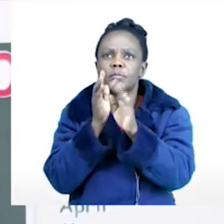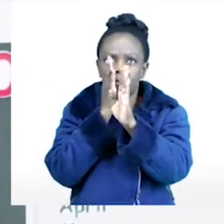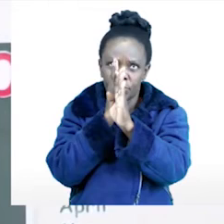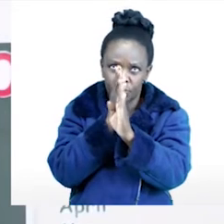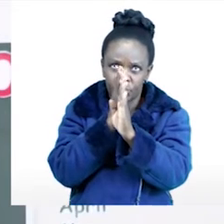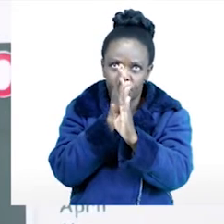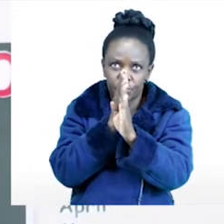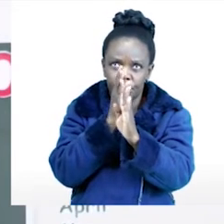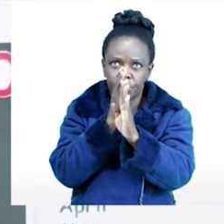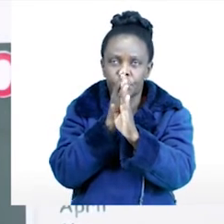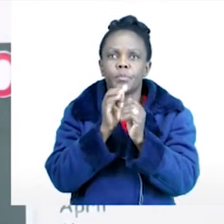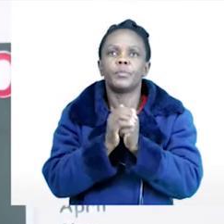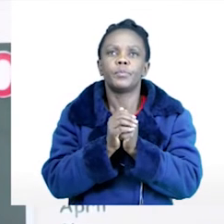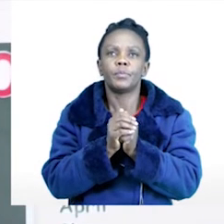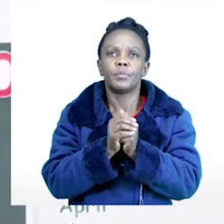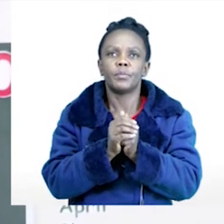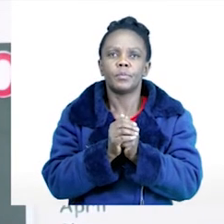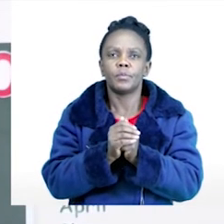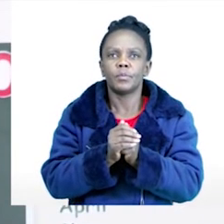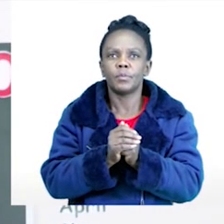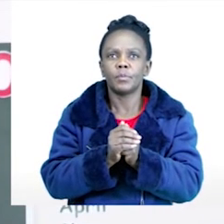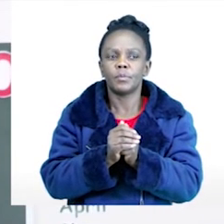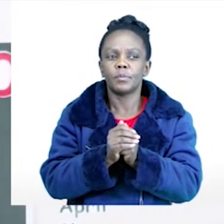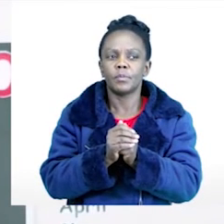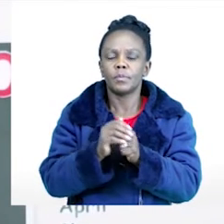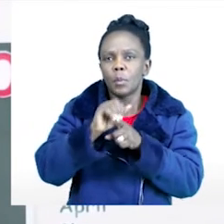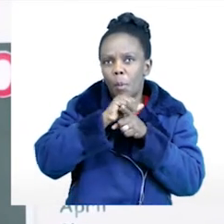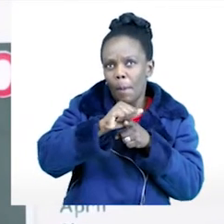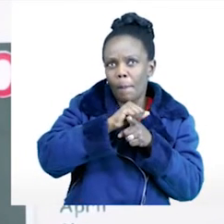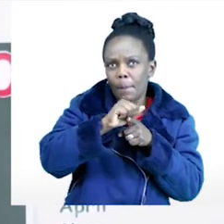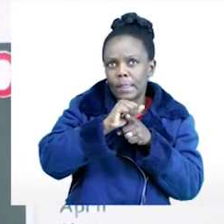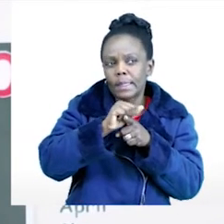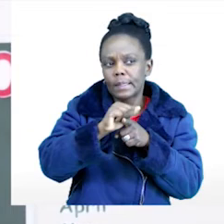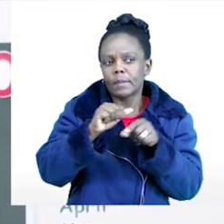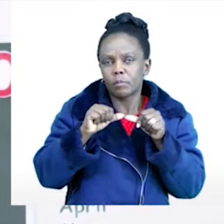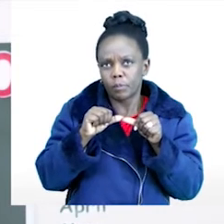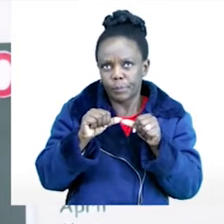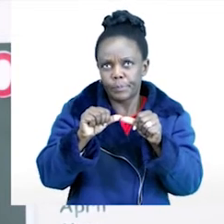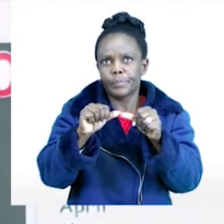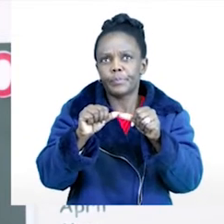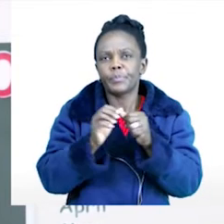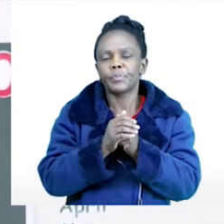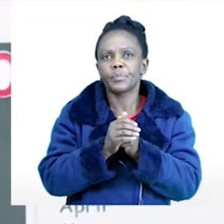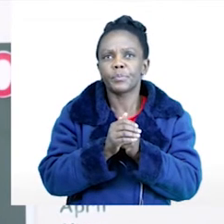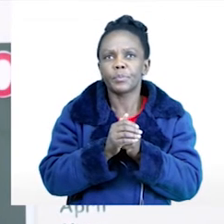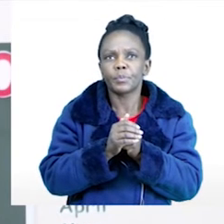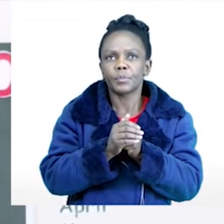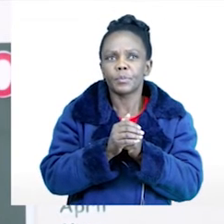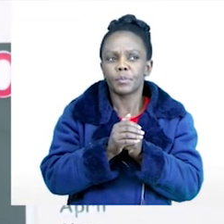Take your time when you're doing this exercise, and I know that you're going to have fun. Do you know any more words that start with